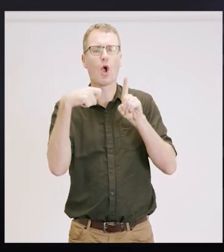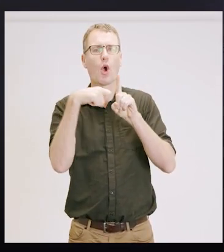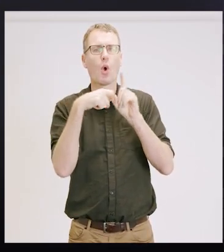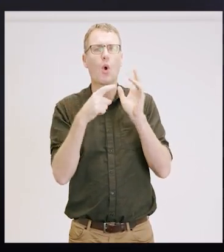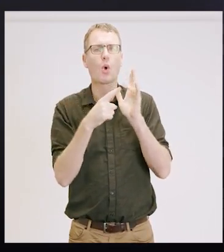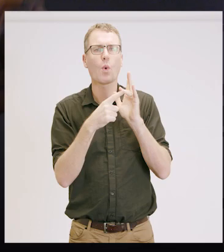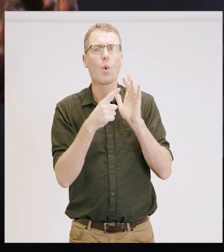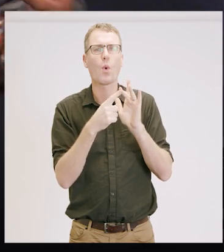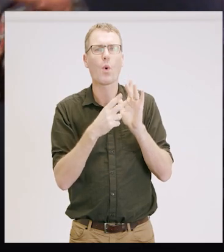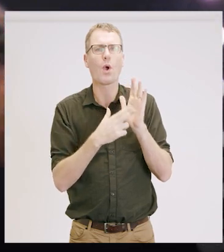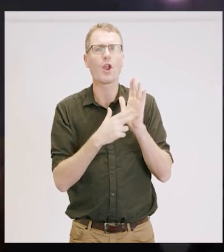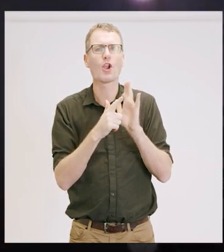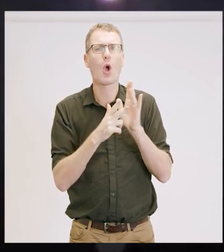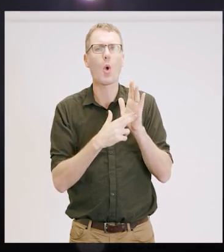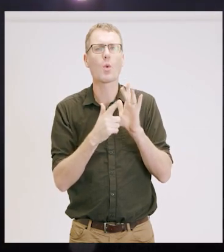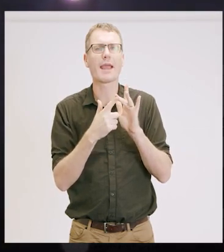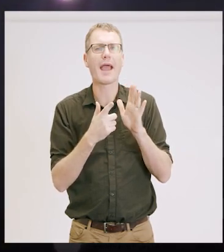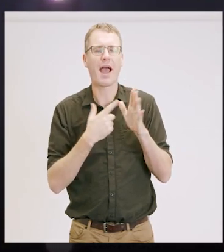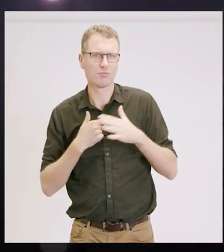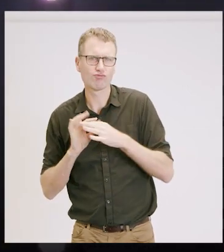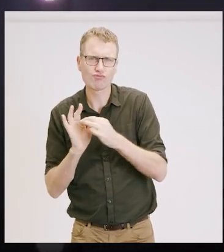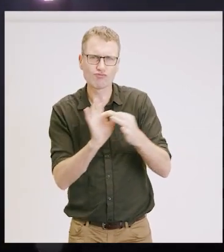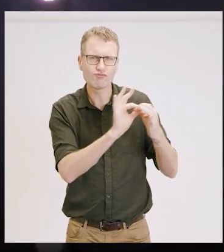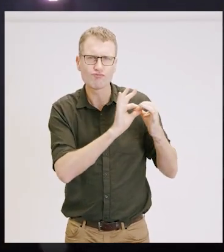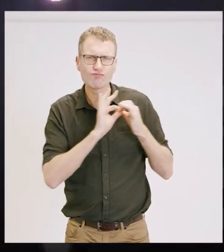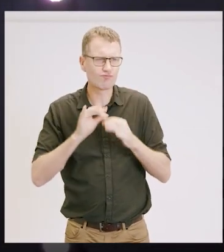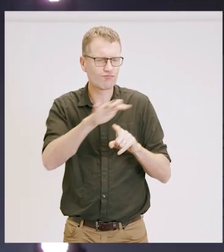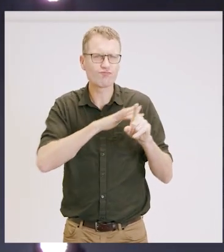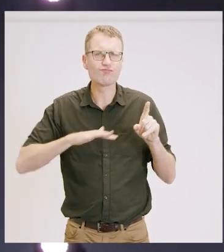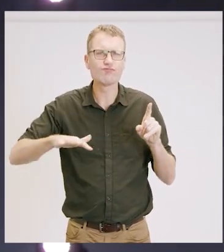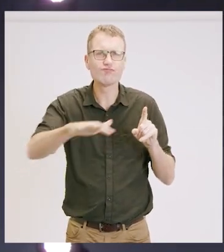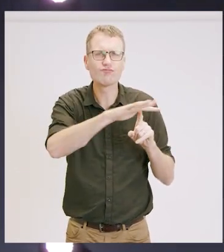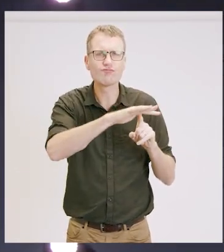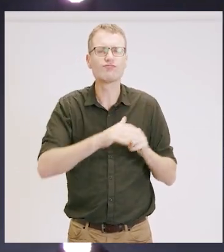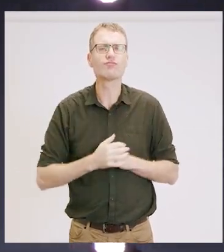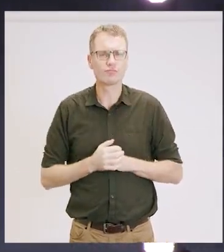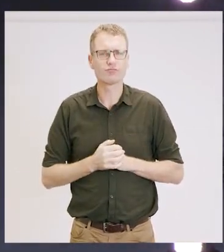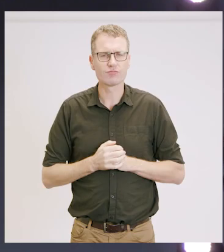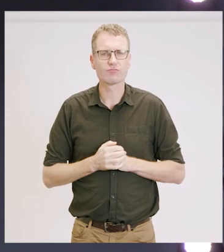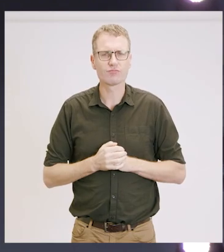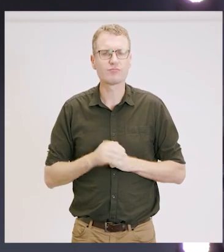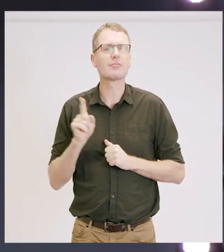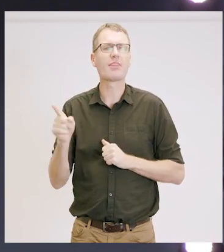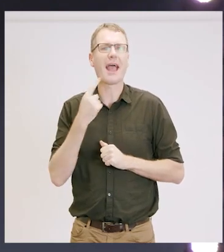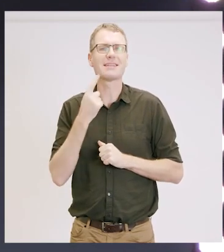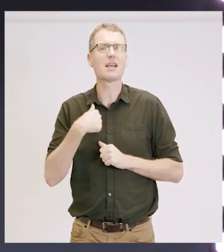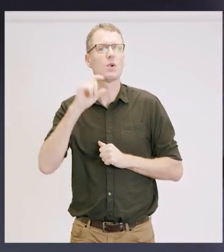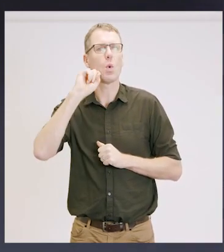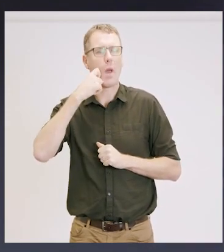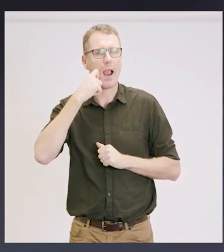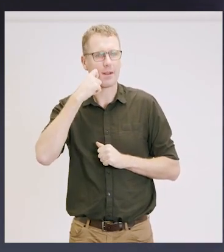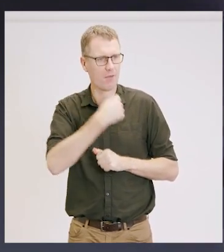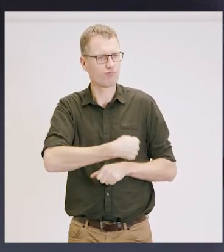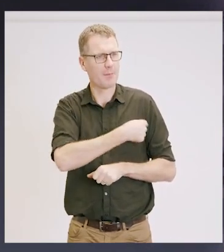sense of communion. They devoted themselves. In other words, they said, this is one of the things that I'm going to promise we do. We're going to follow the teachings